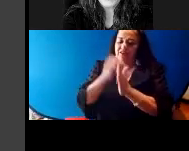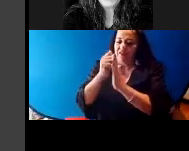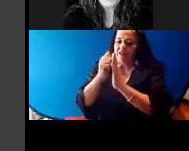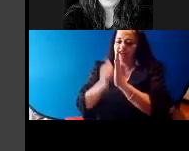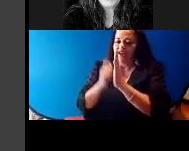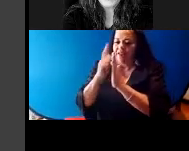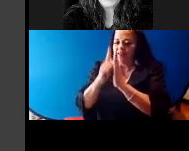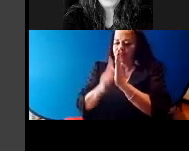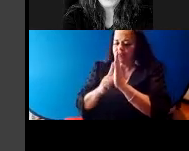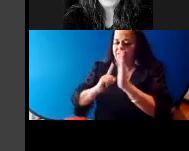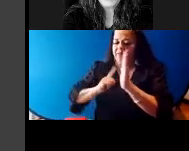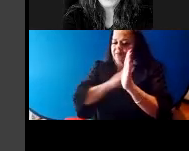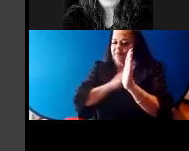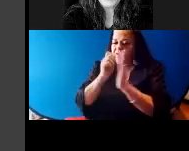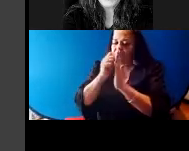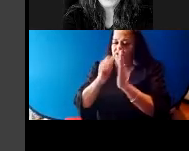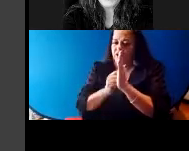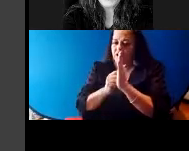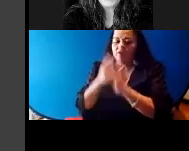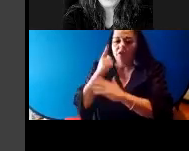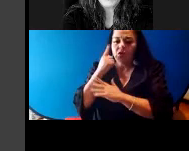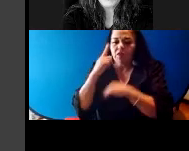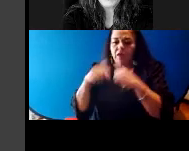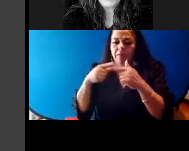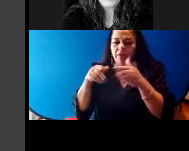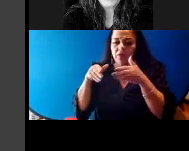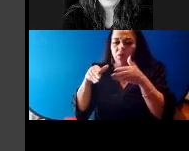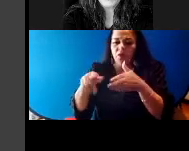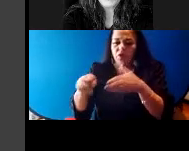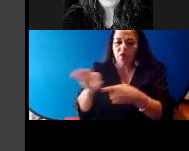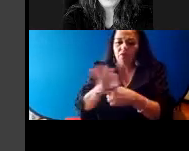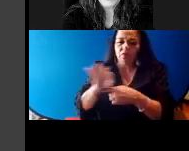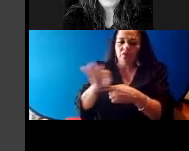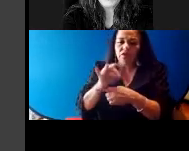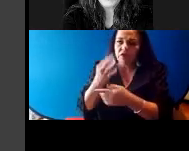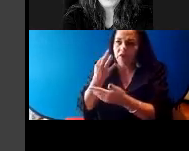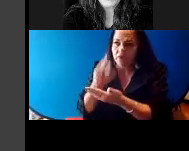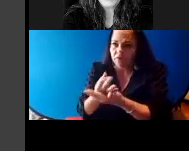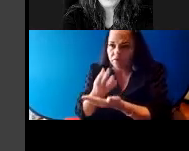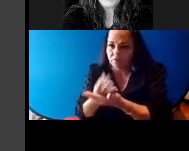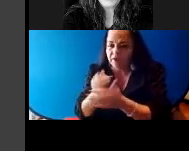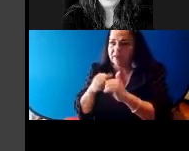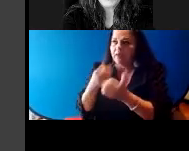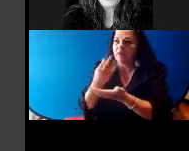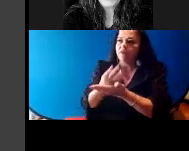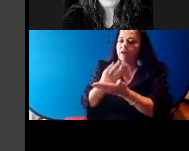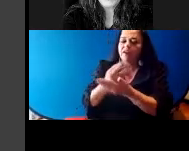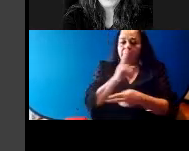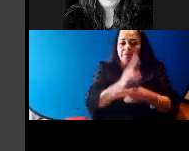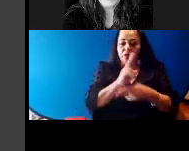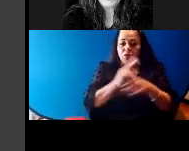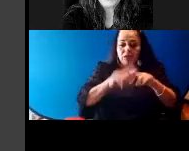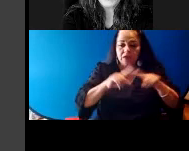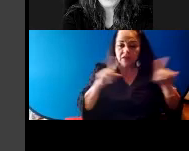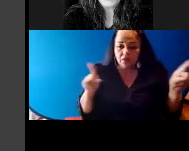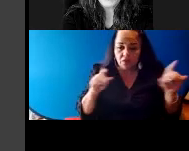factors, particularly as you think about the new way that you all will be functioning around this new funding and how that funding can be used differently. And as you